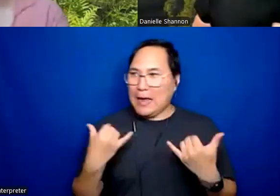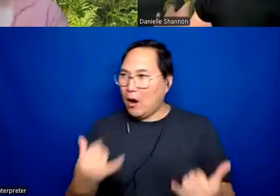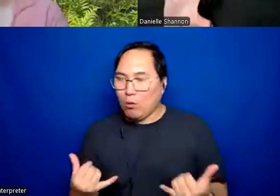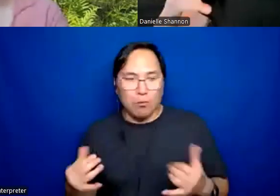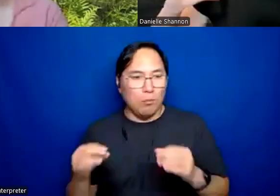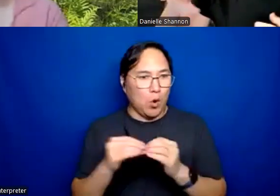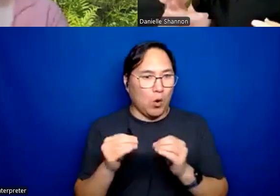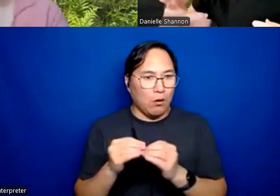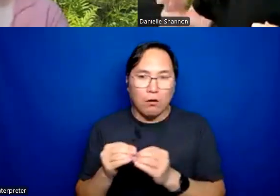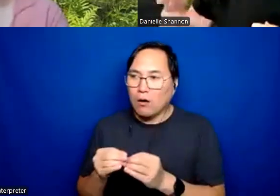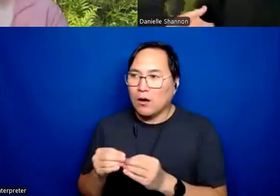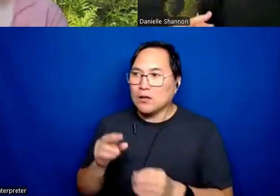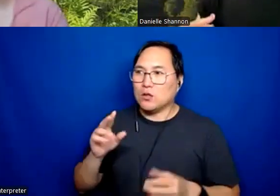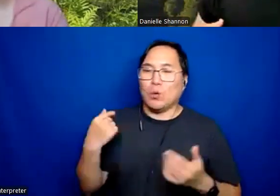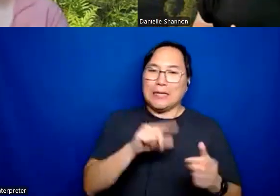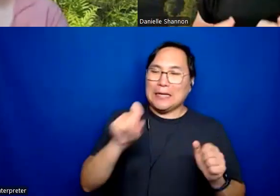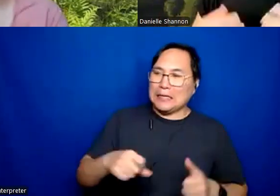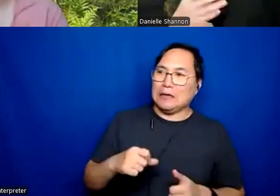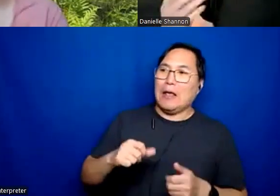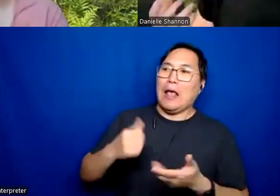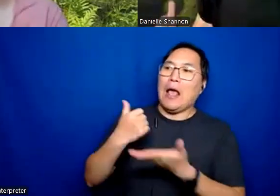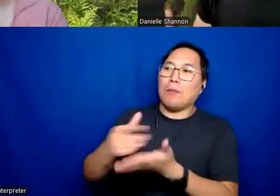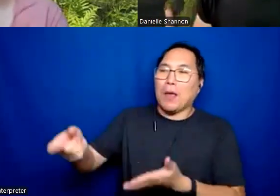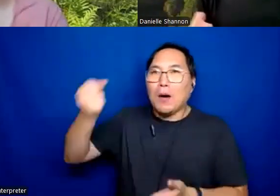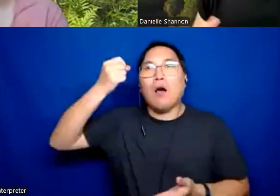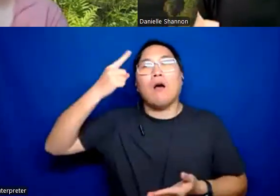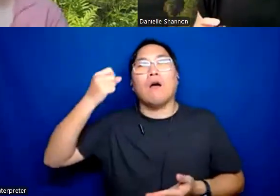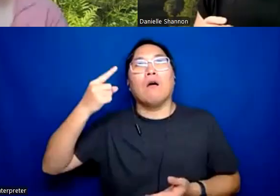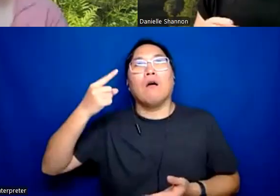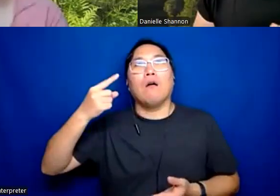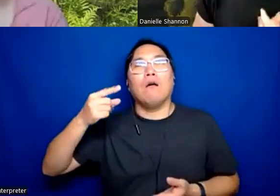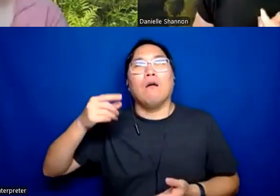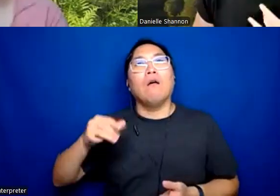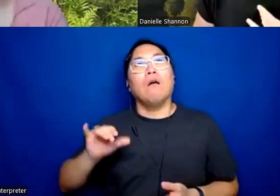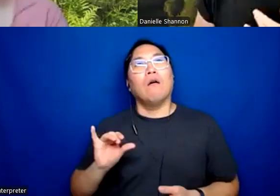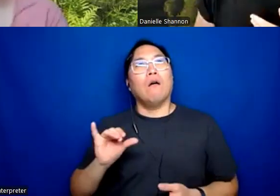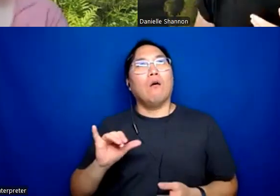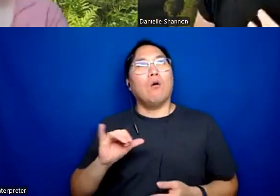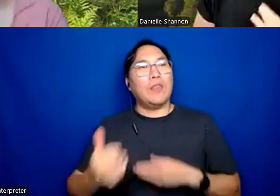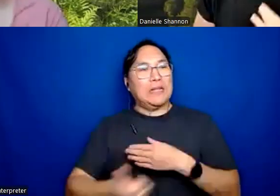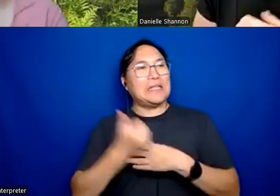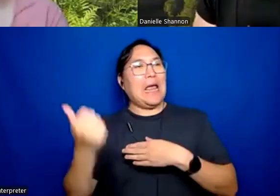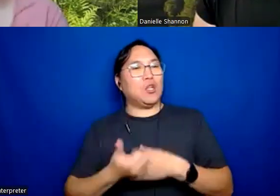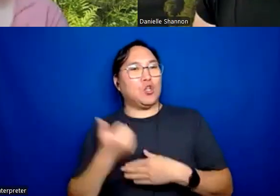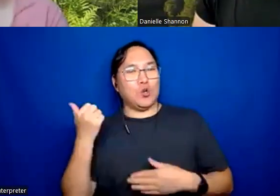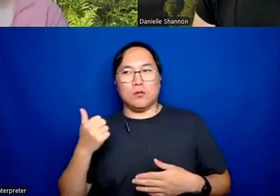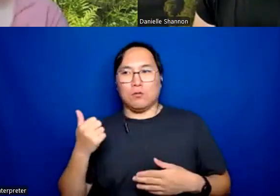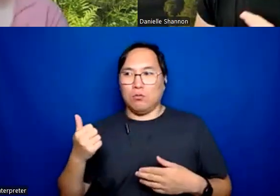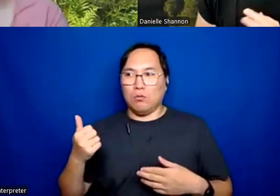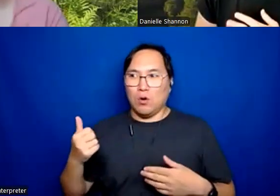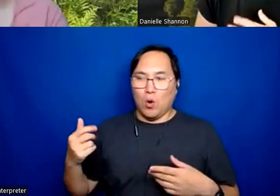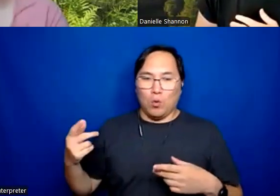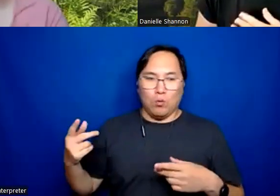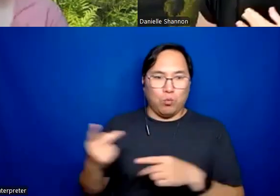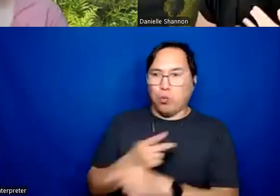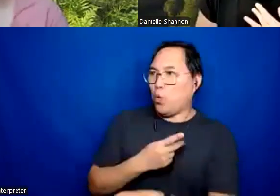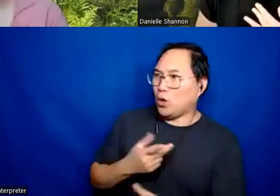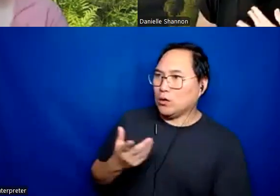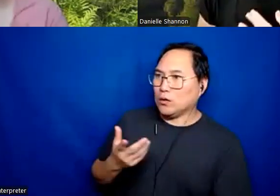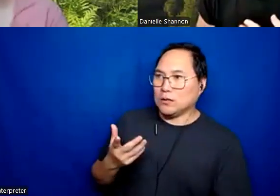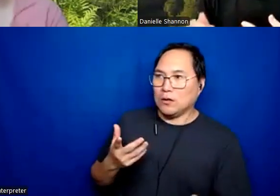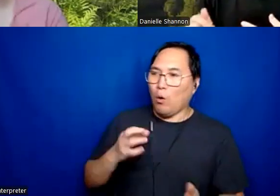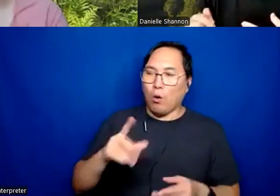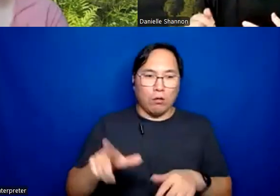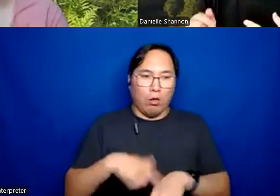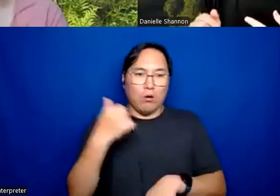to help people start conceptualizing how, you know, we need to start thinking about communication so that people aren't stuck out there with